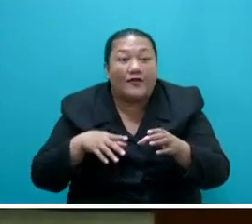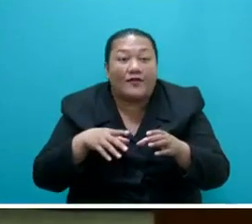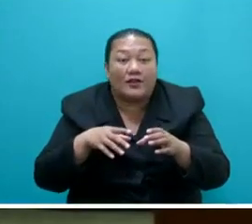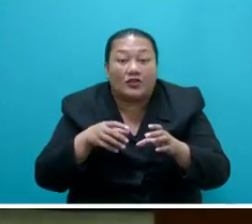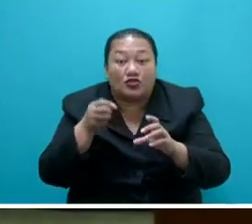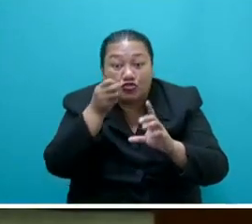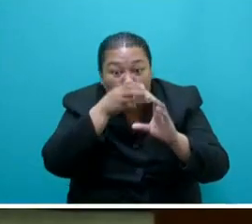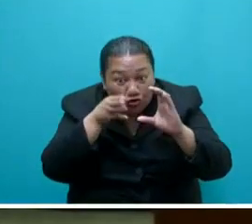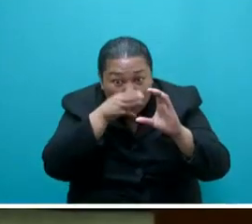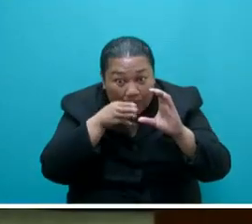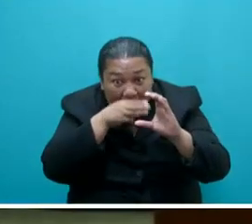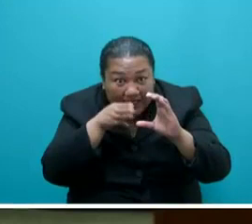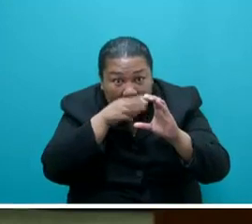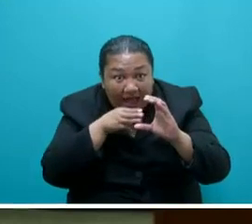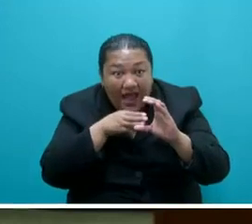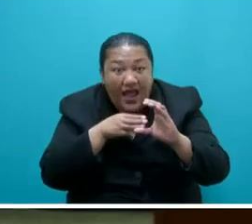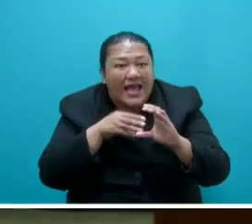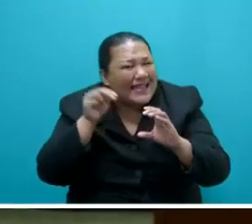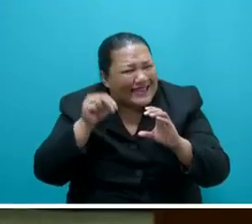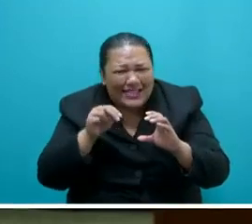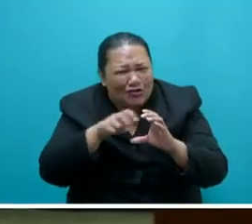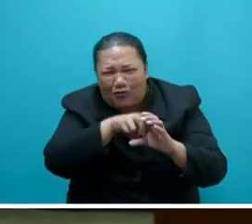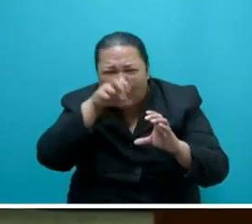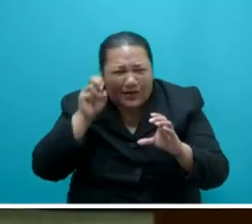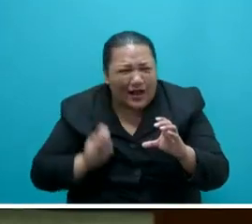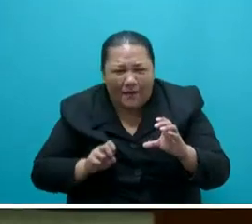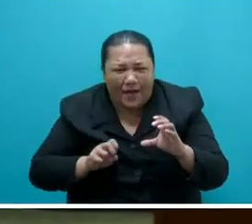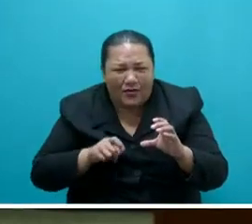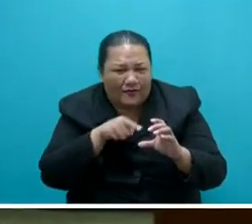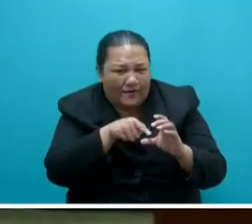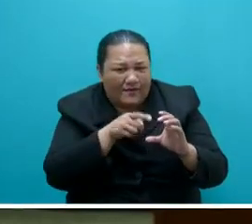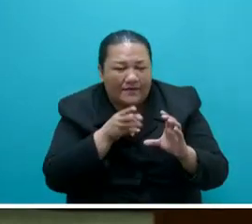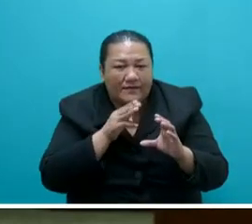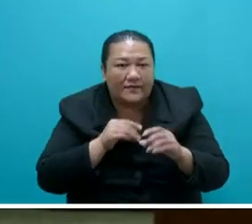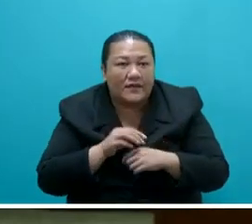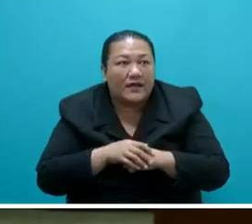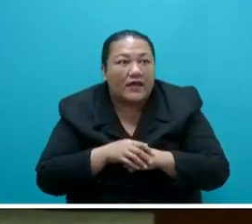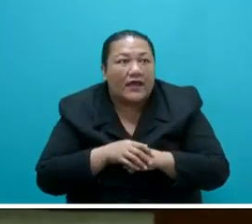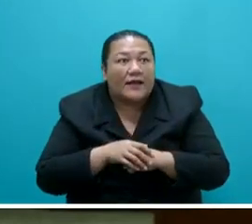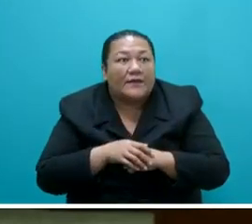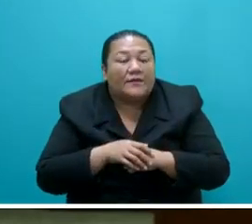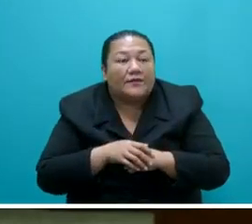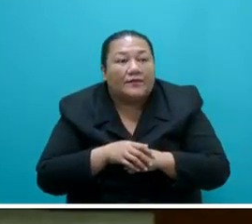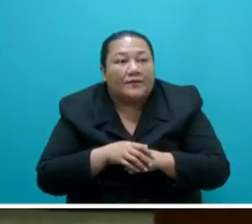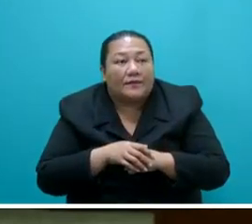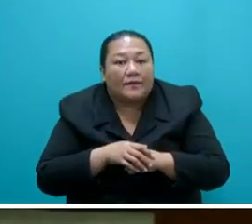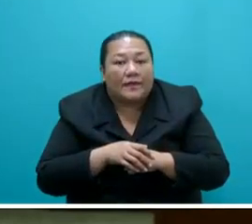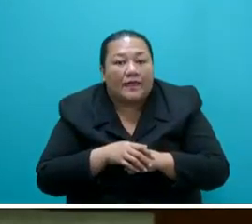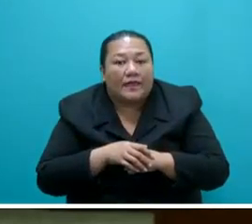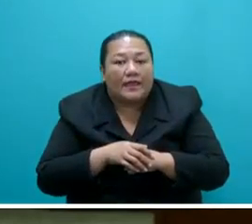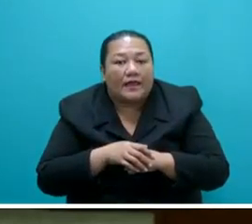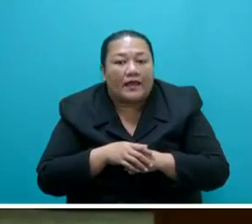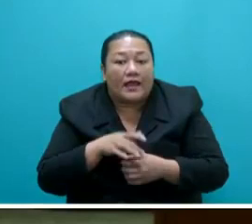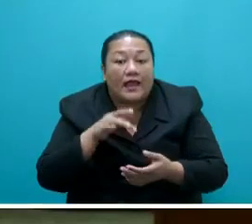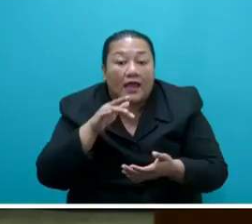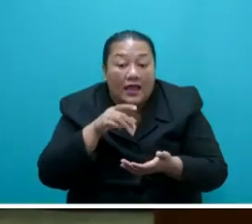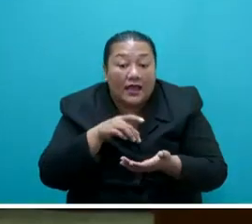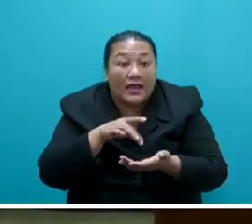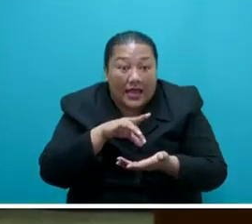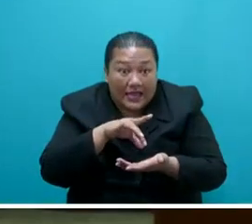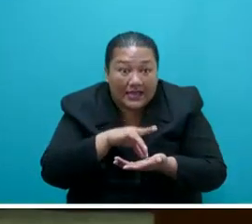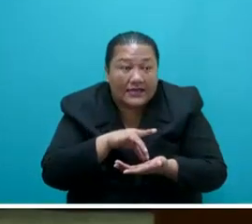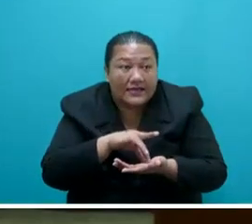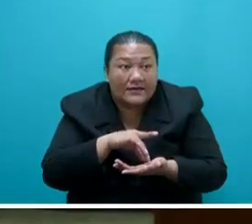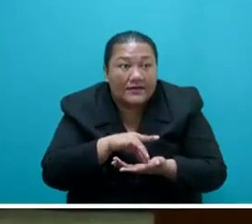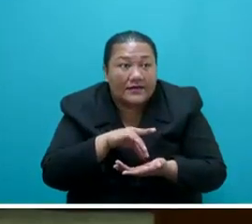and CDs behind. Leave their DVDs and CDs behind at home, and spend time coming up